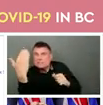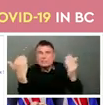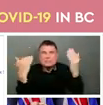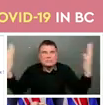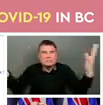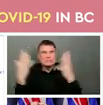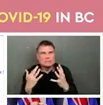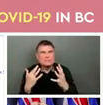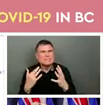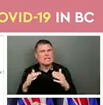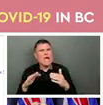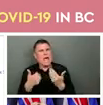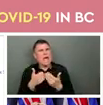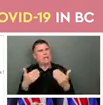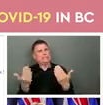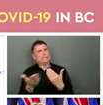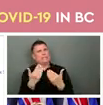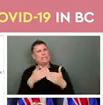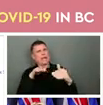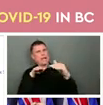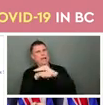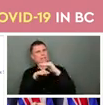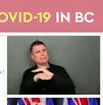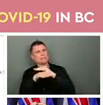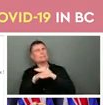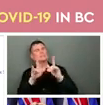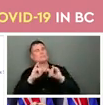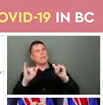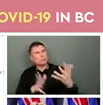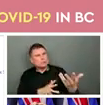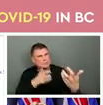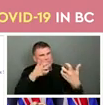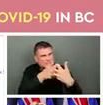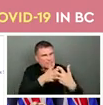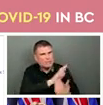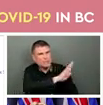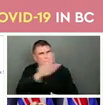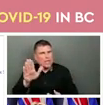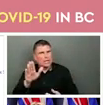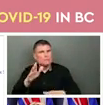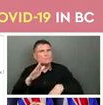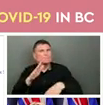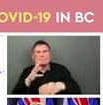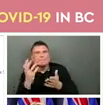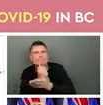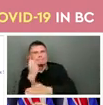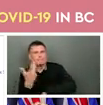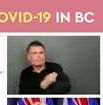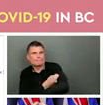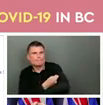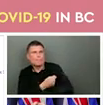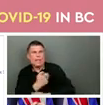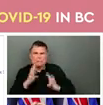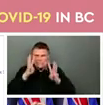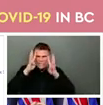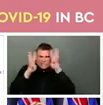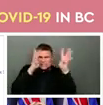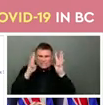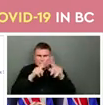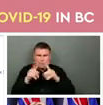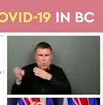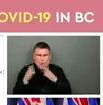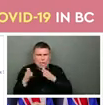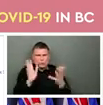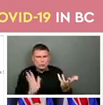convenient for people. And we're seeing lots of new strategies across the north and interior in particular, but across the province